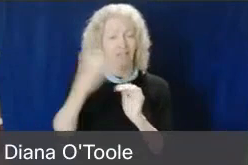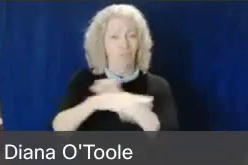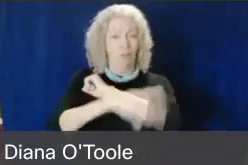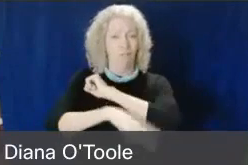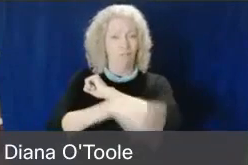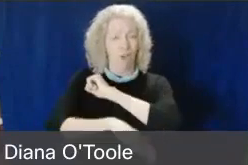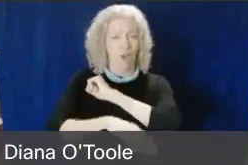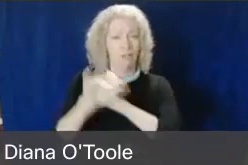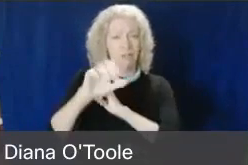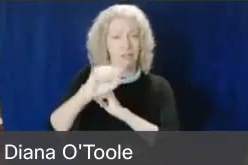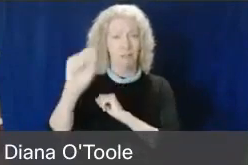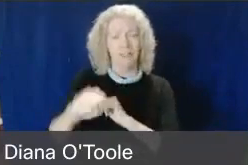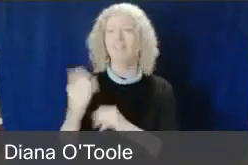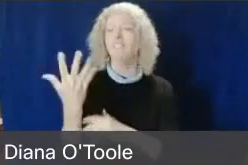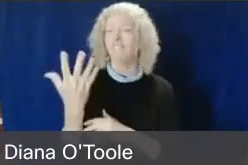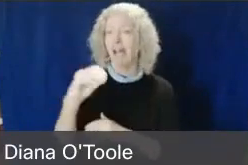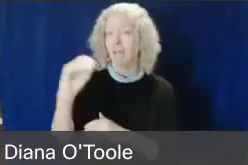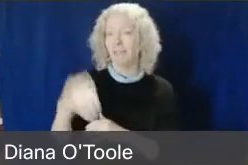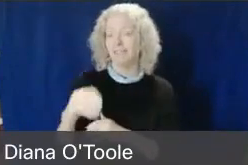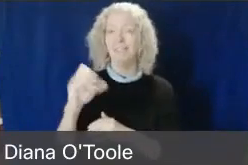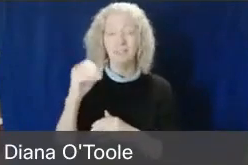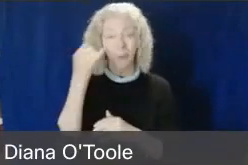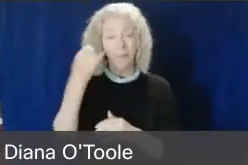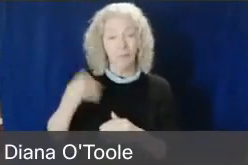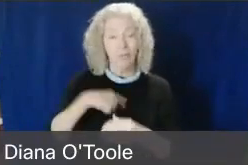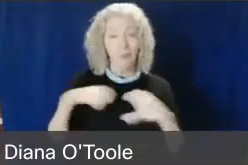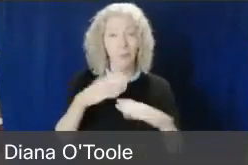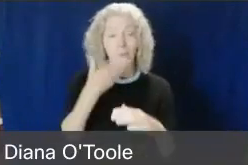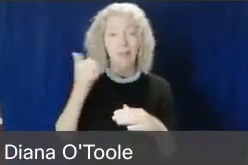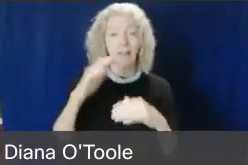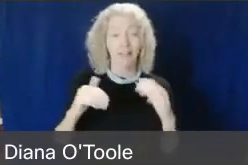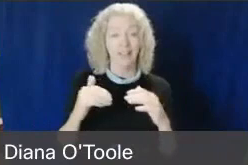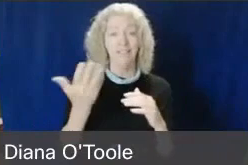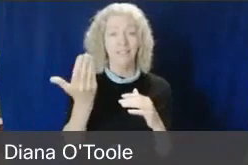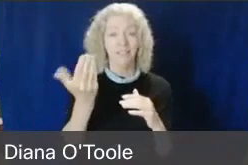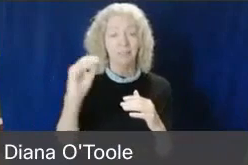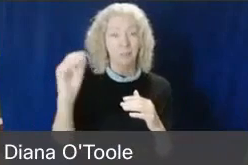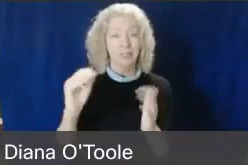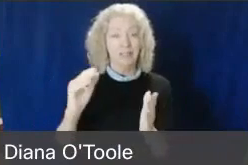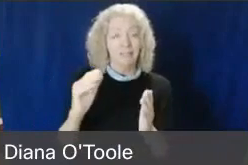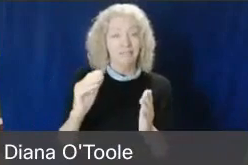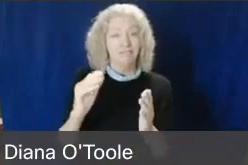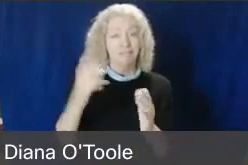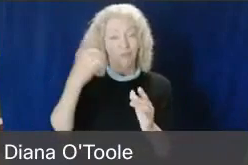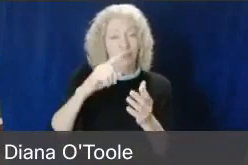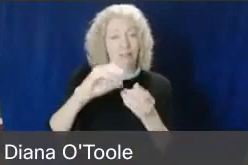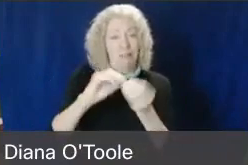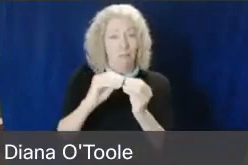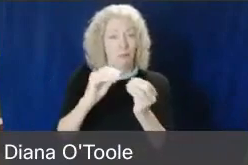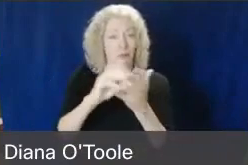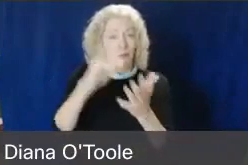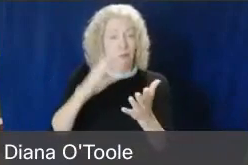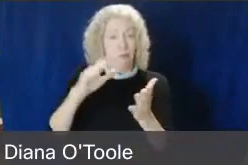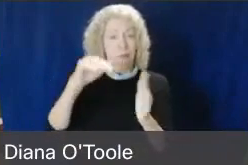spring. So if we do better than the 15%, and I think we will, we're going to be in good shape in terms of what